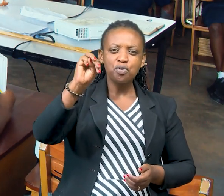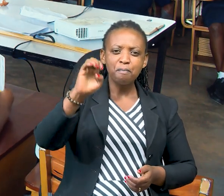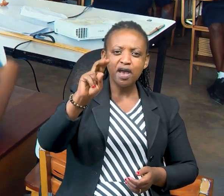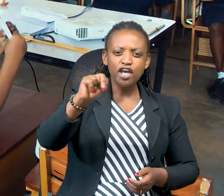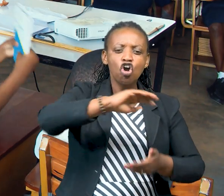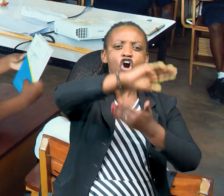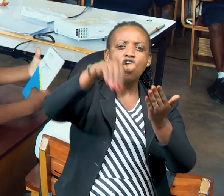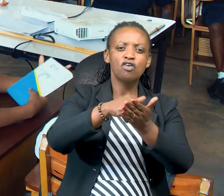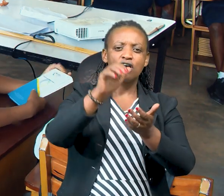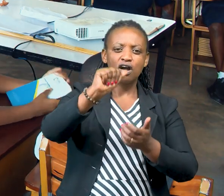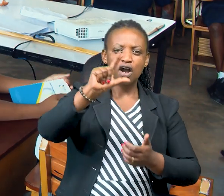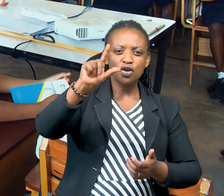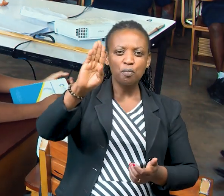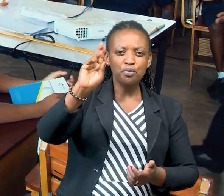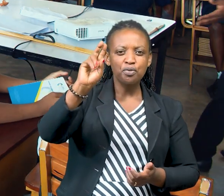Argument. Everybody.